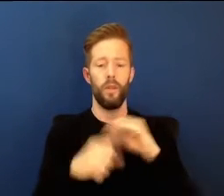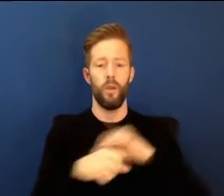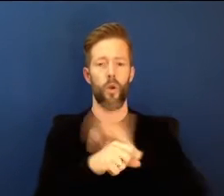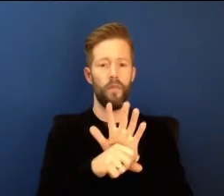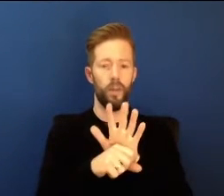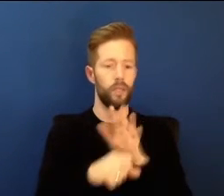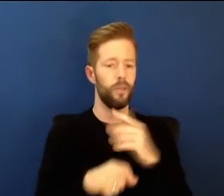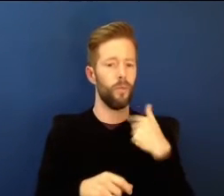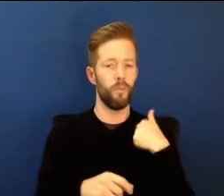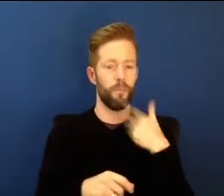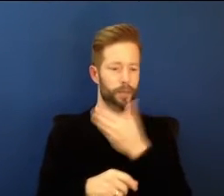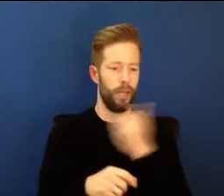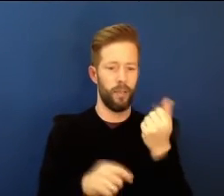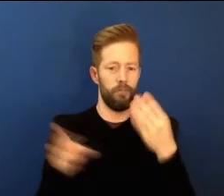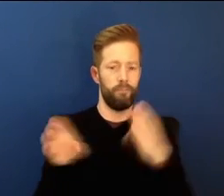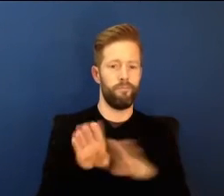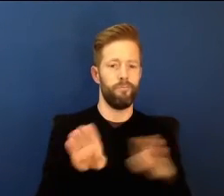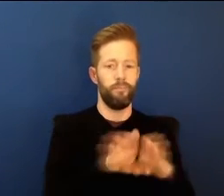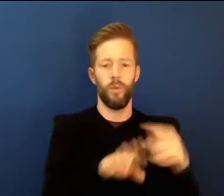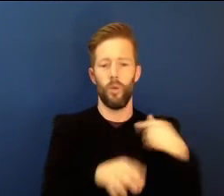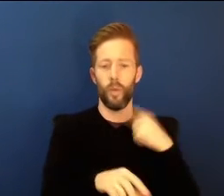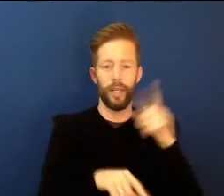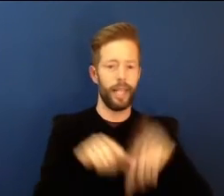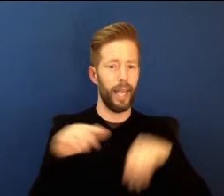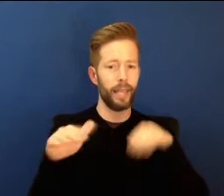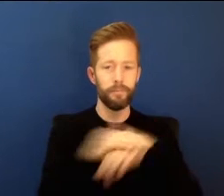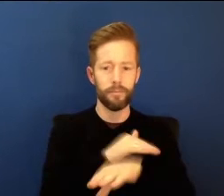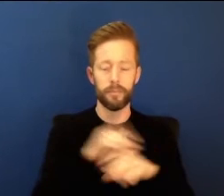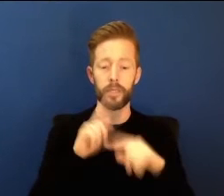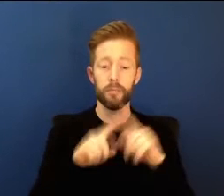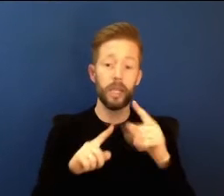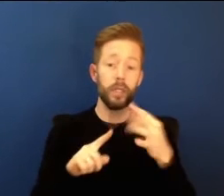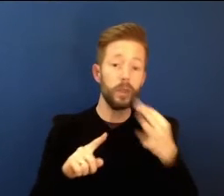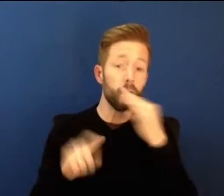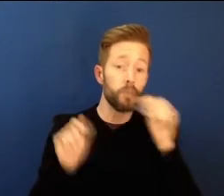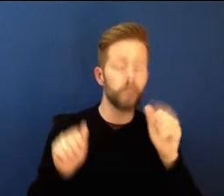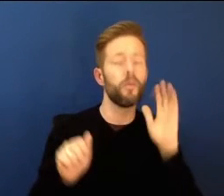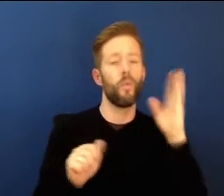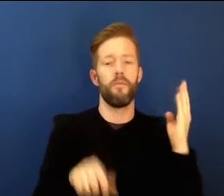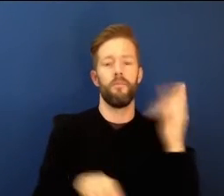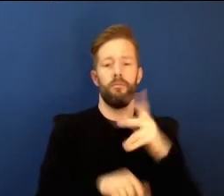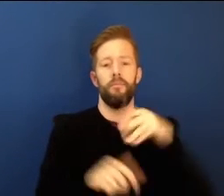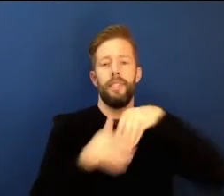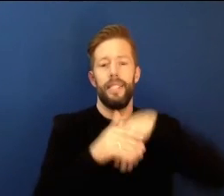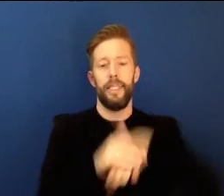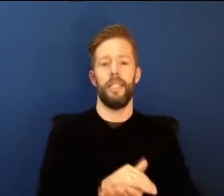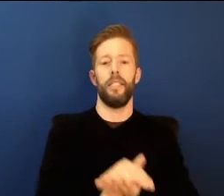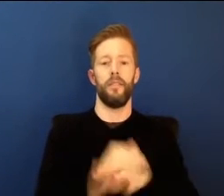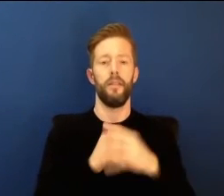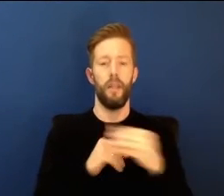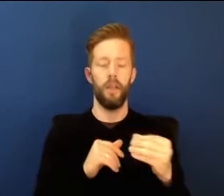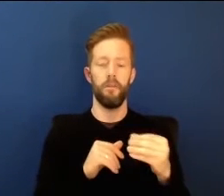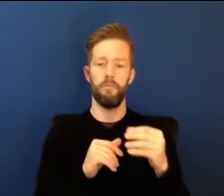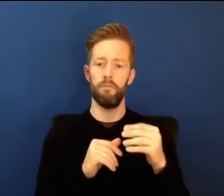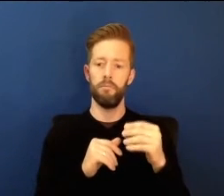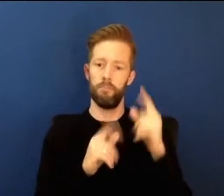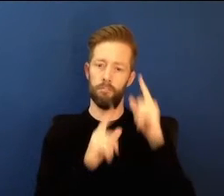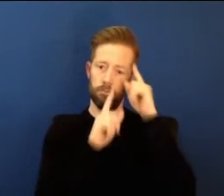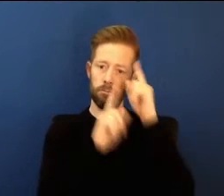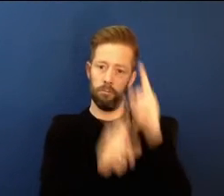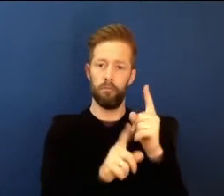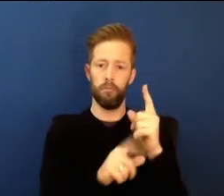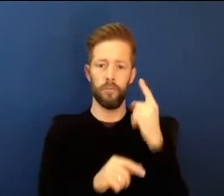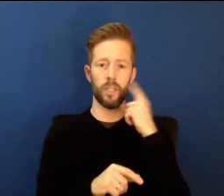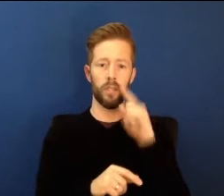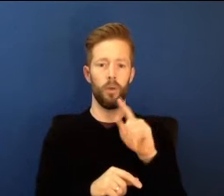go into our centers as of yet. But we will be doing that as soon as we can, and